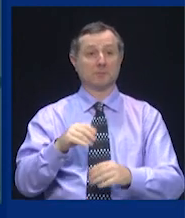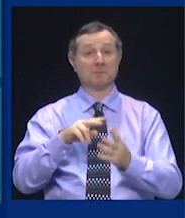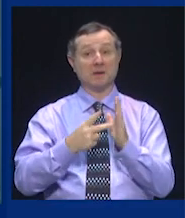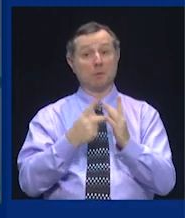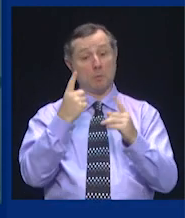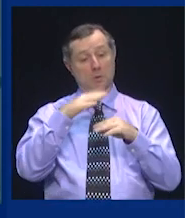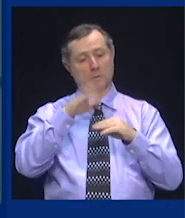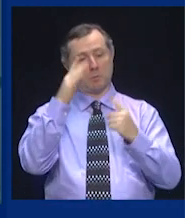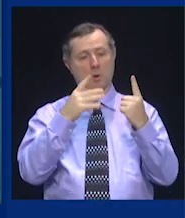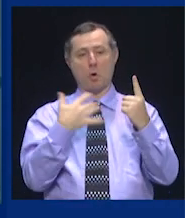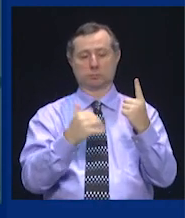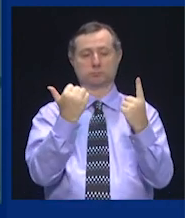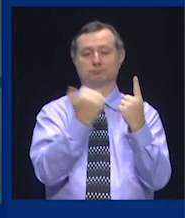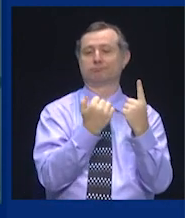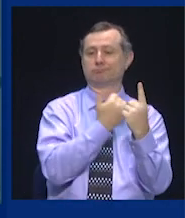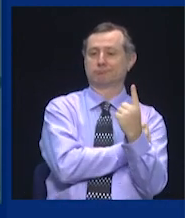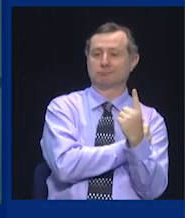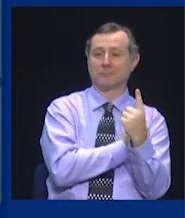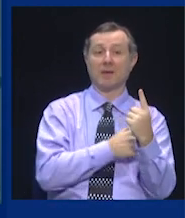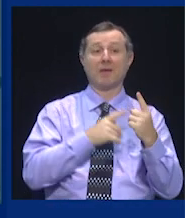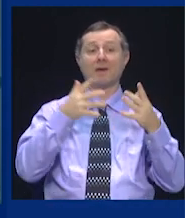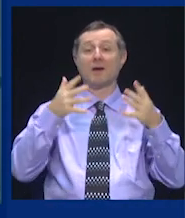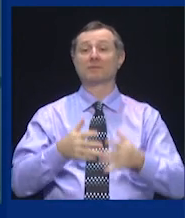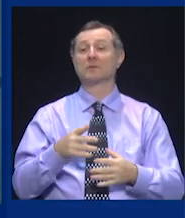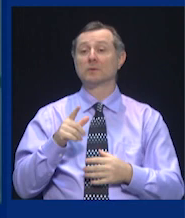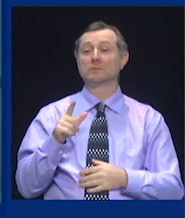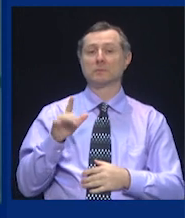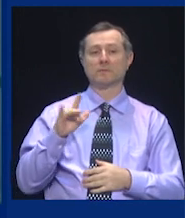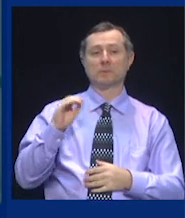means 24% don't.